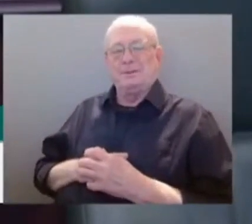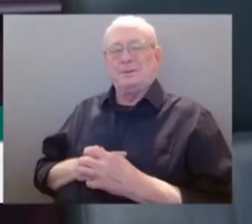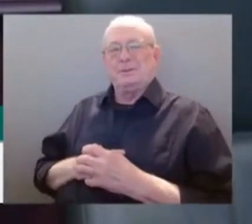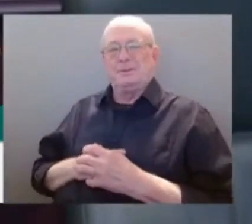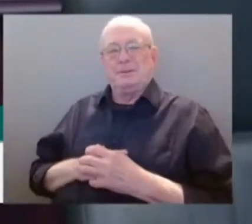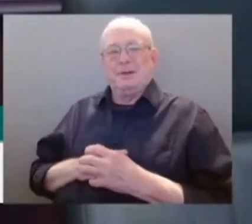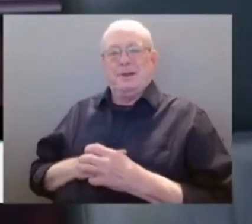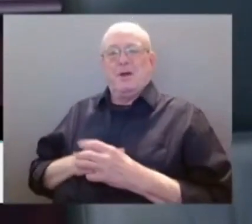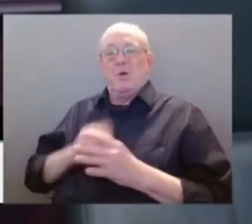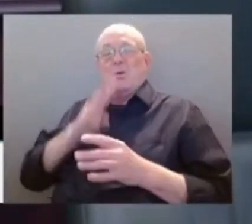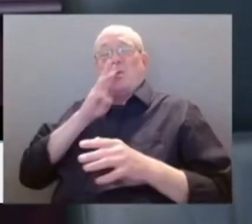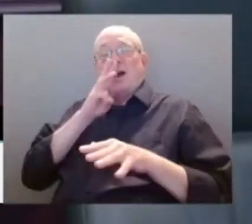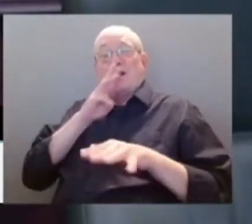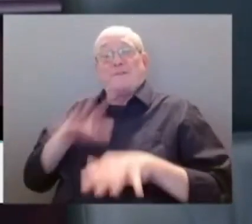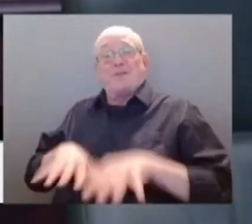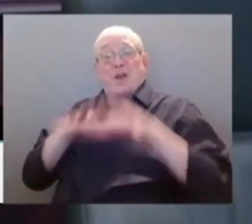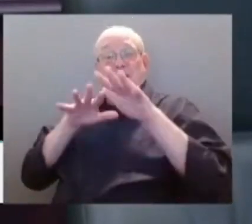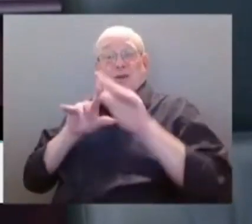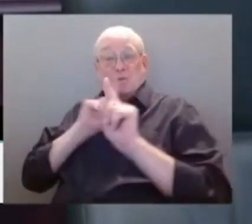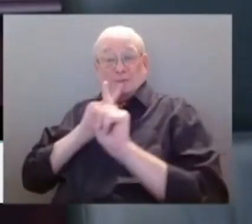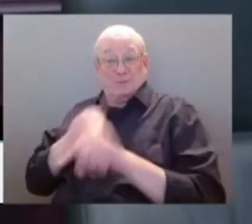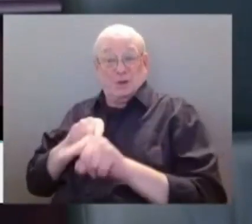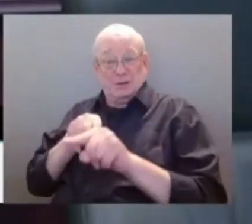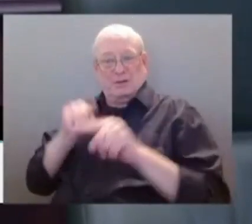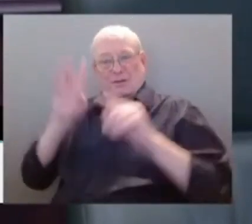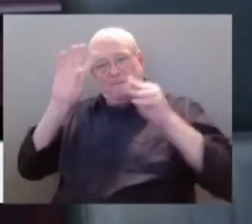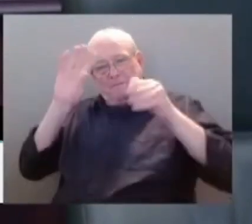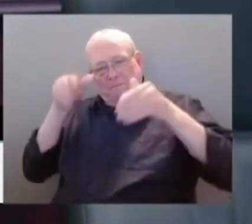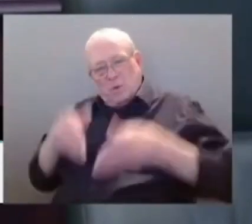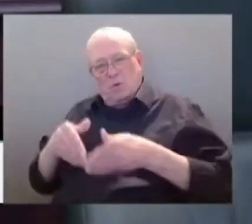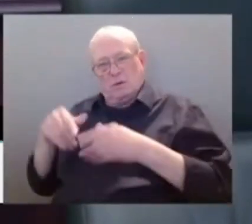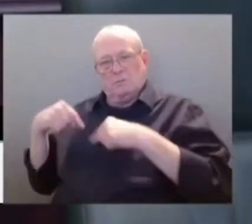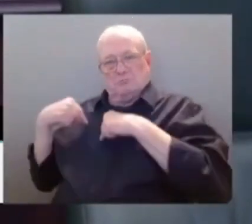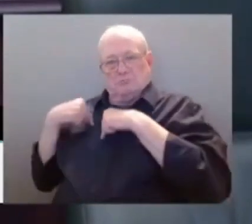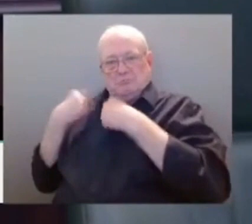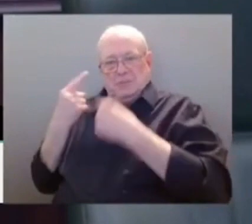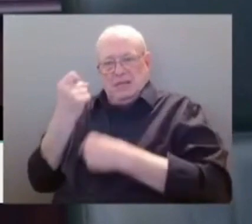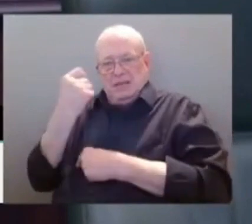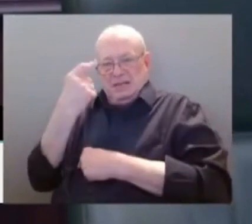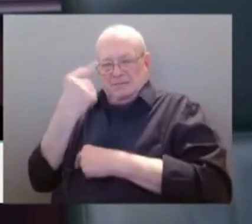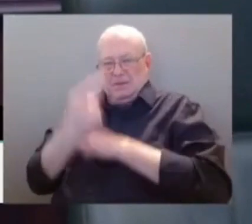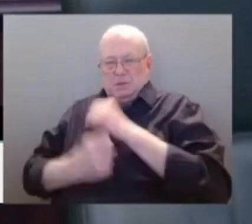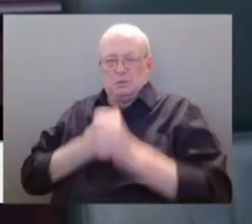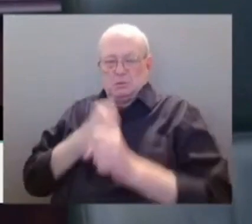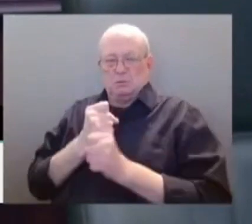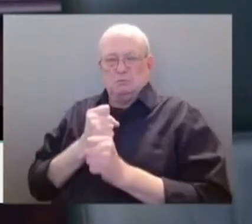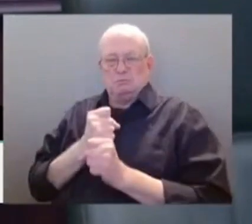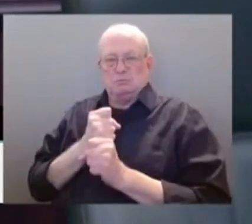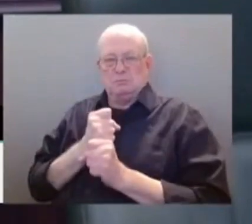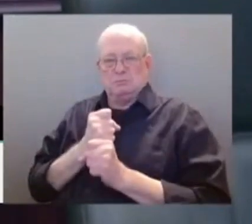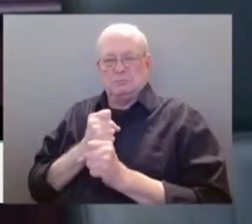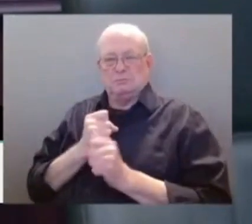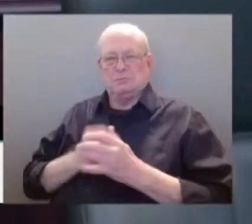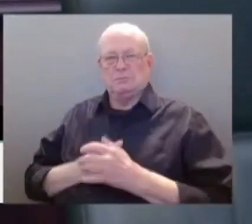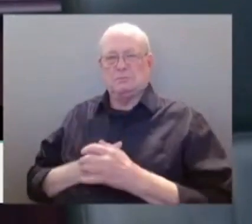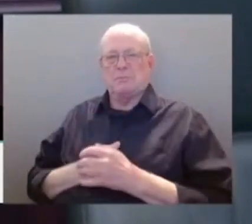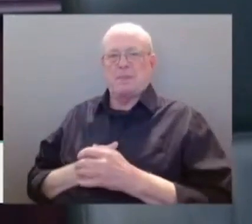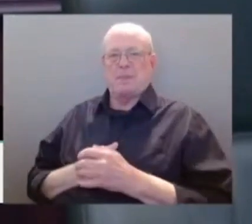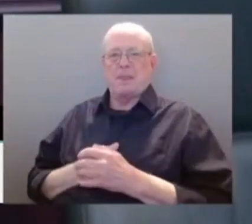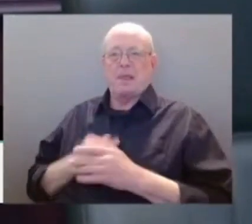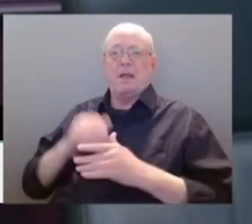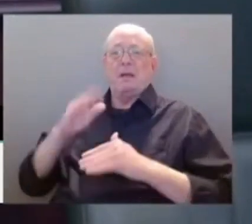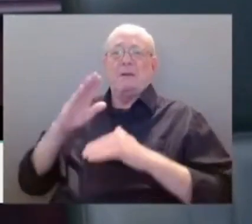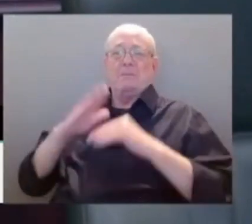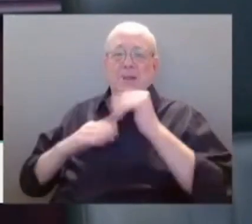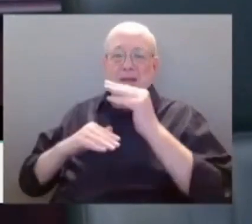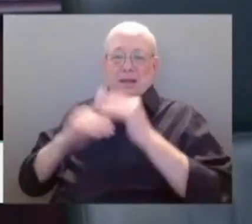of government for the last 11 years, and large-scale infrastructure projects that cost billions of dollars continue to be a part of the provincial